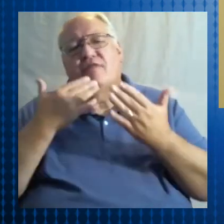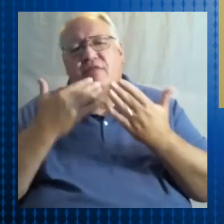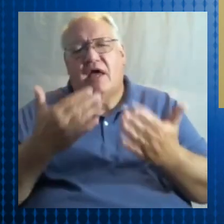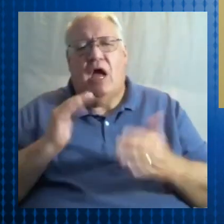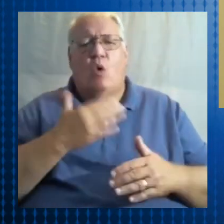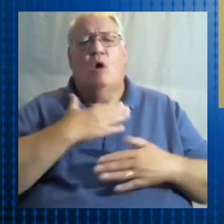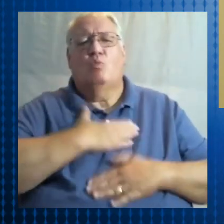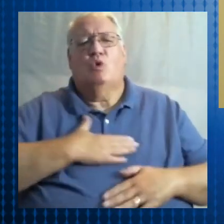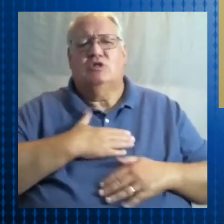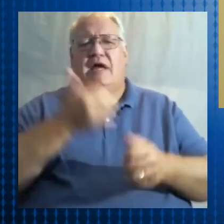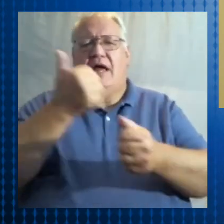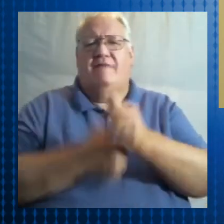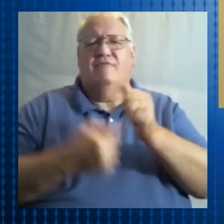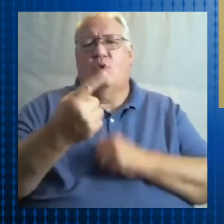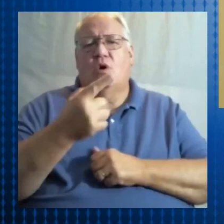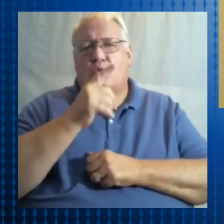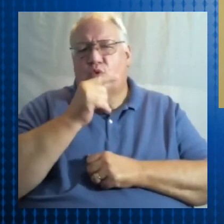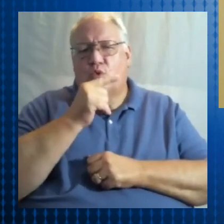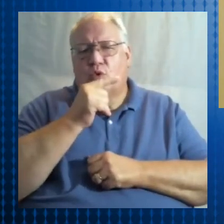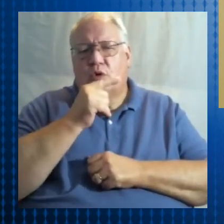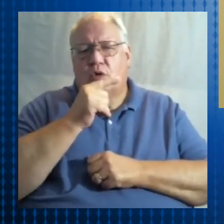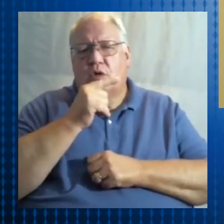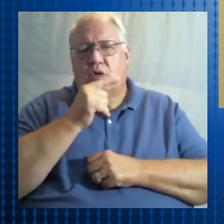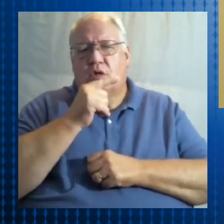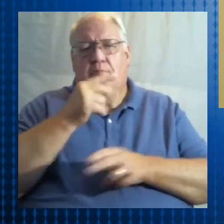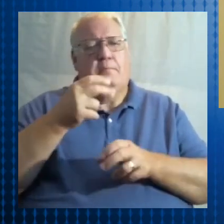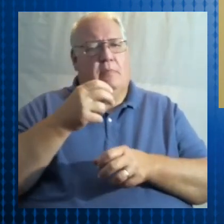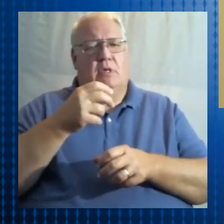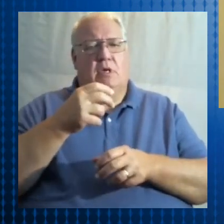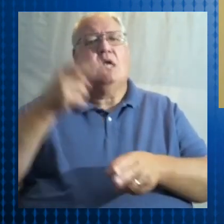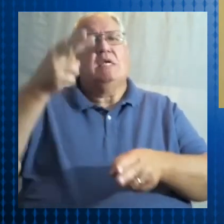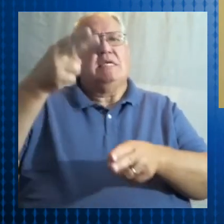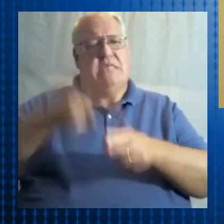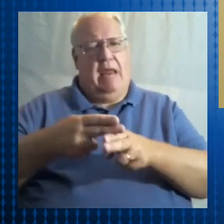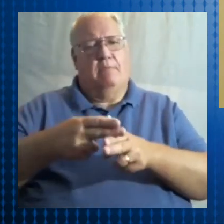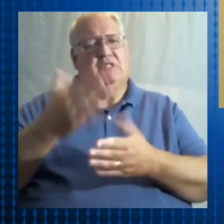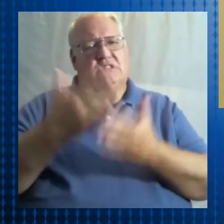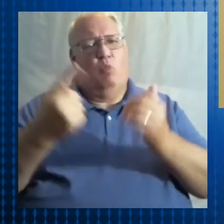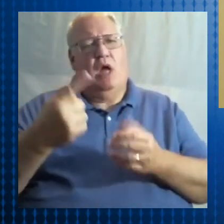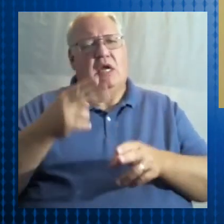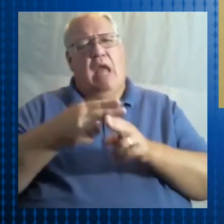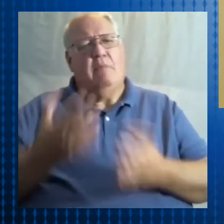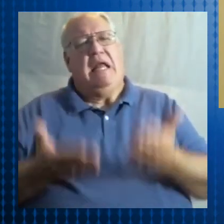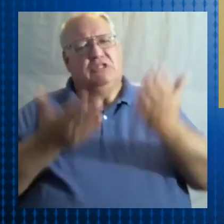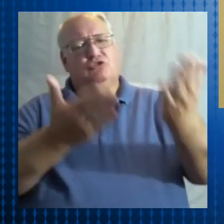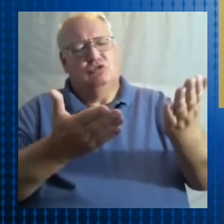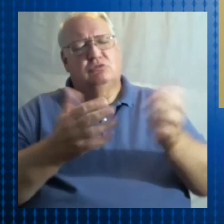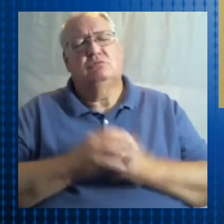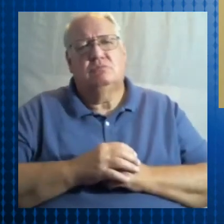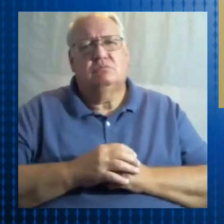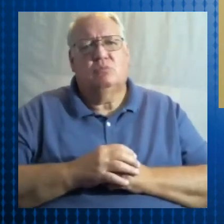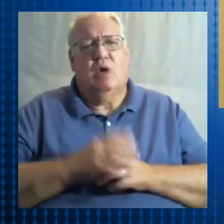appreciation to everyone who made a nomination to get